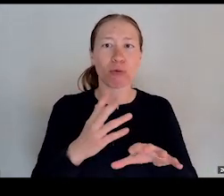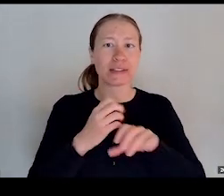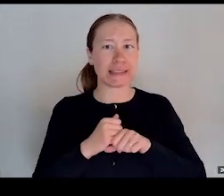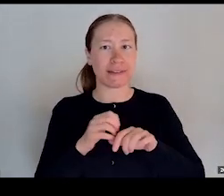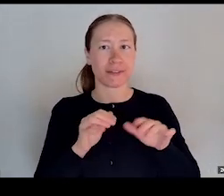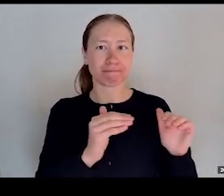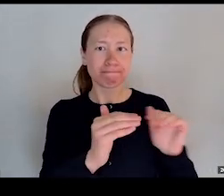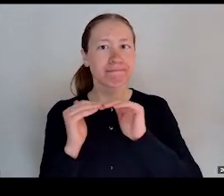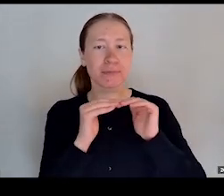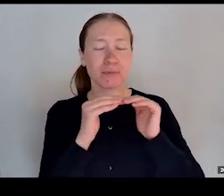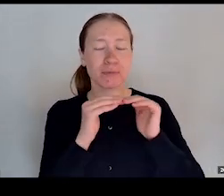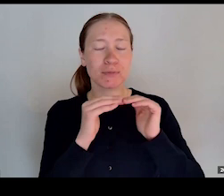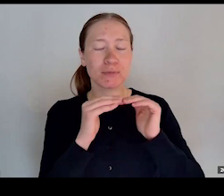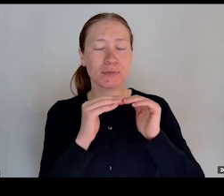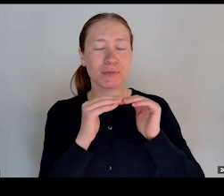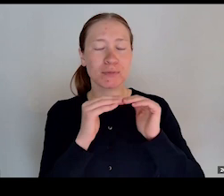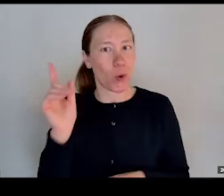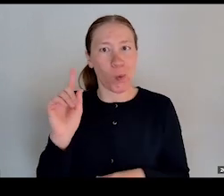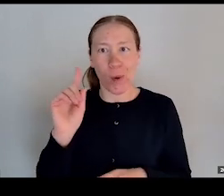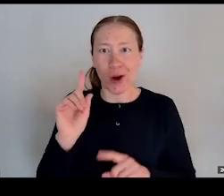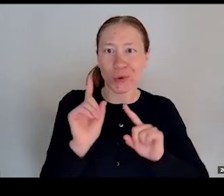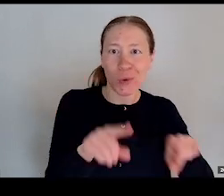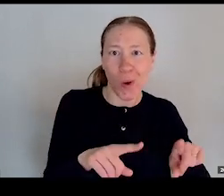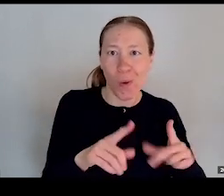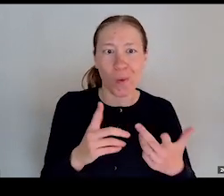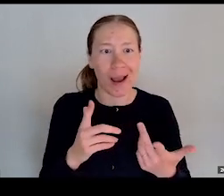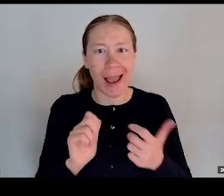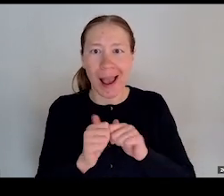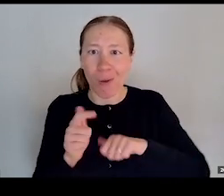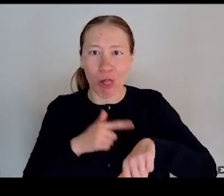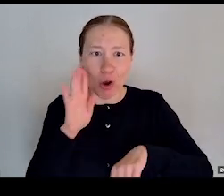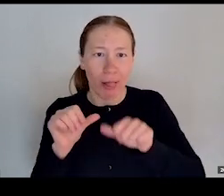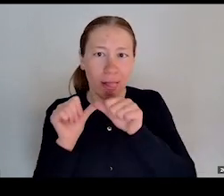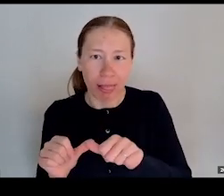expect, where to go, how long the event's going to be.